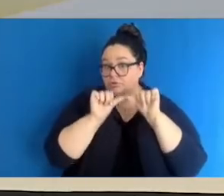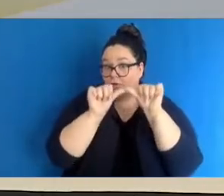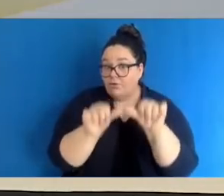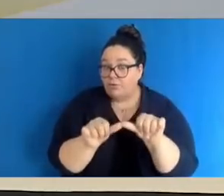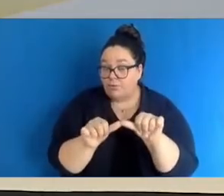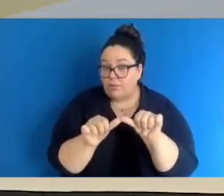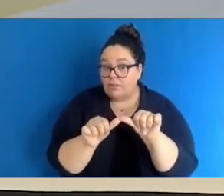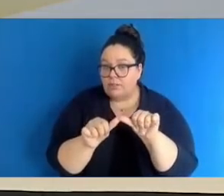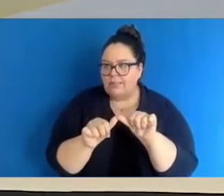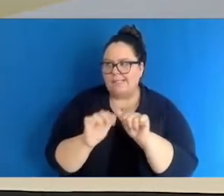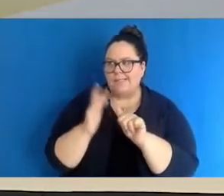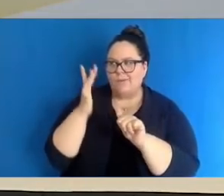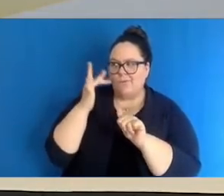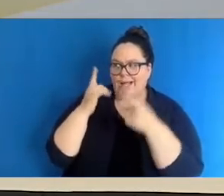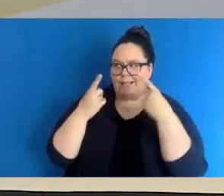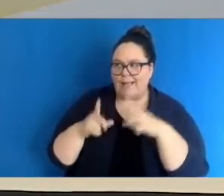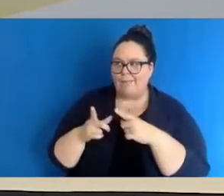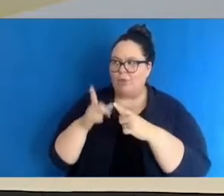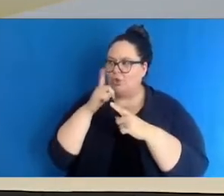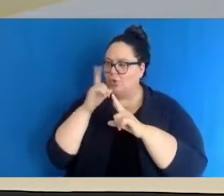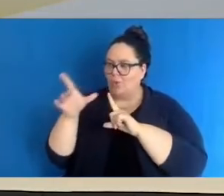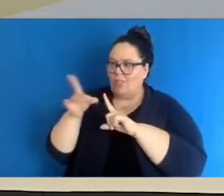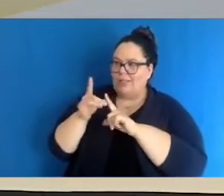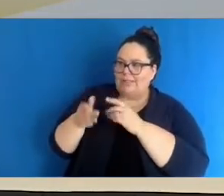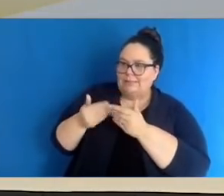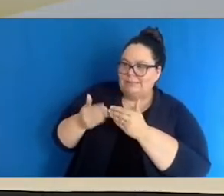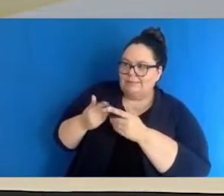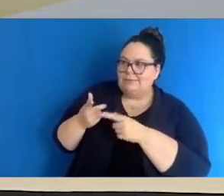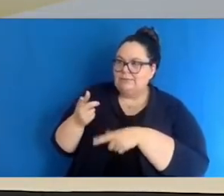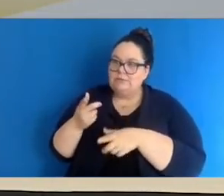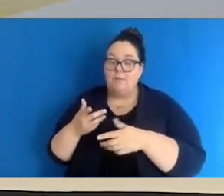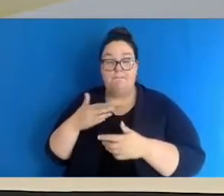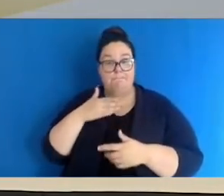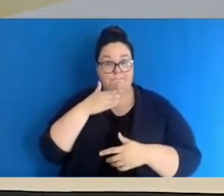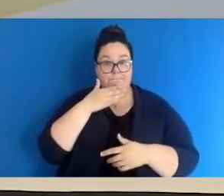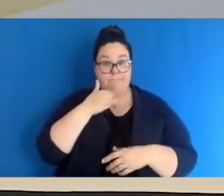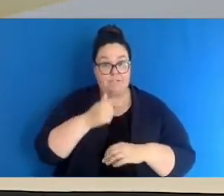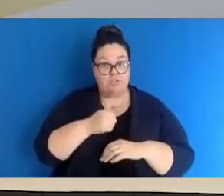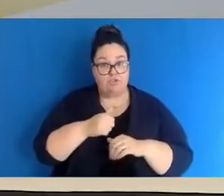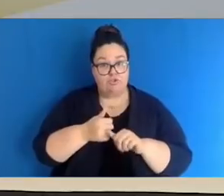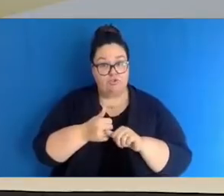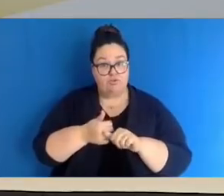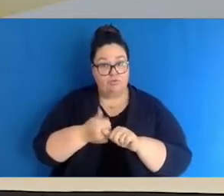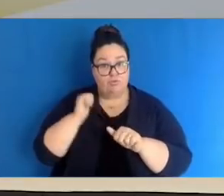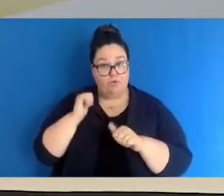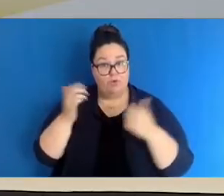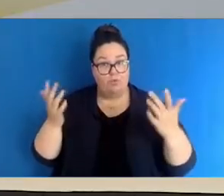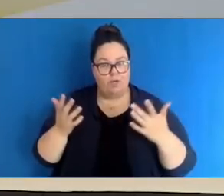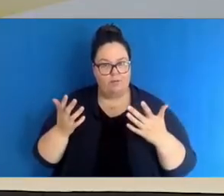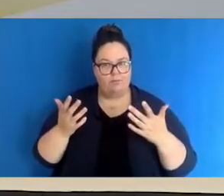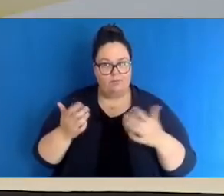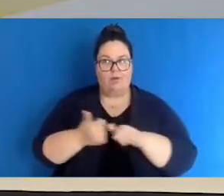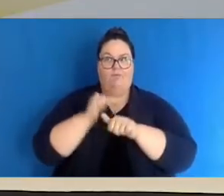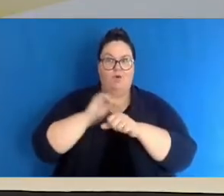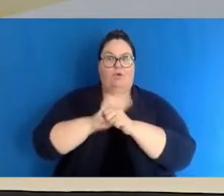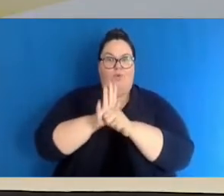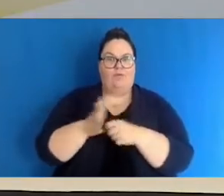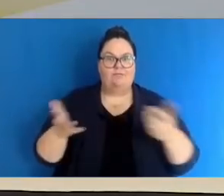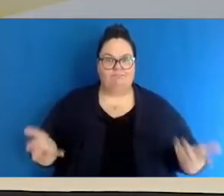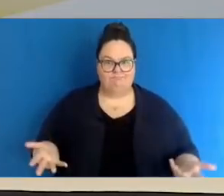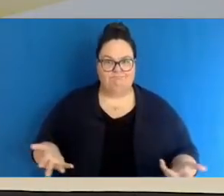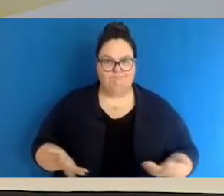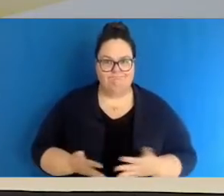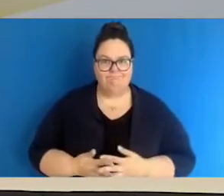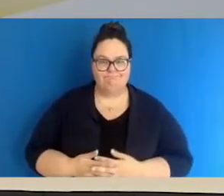causes of post-COVID condition. We do know that the best way to prevent it is to take measures to prevent COVID-19 itself,